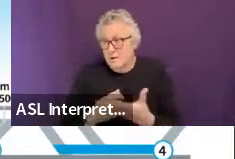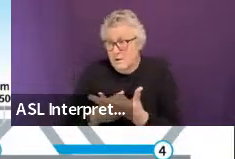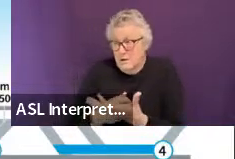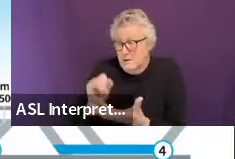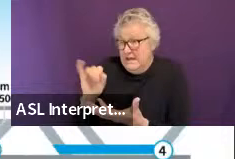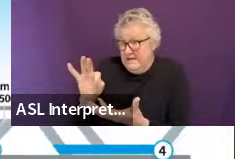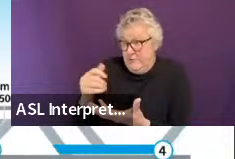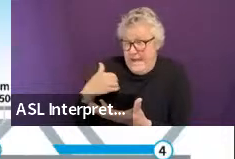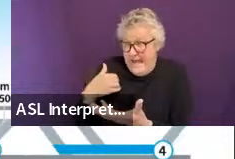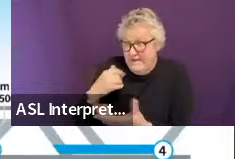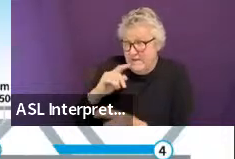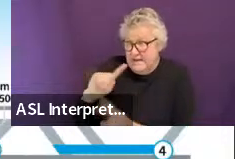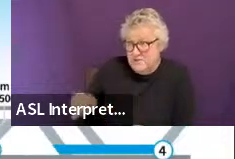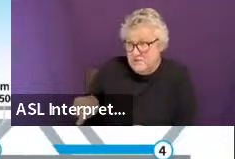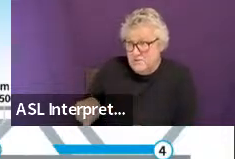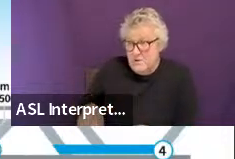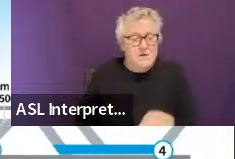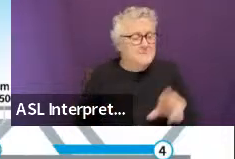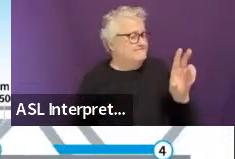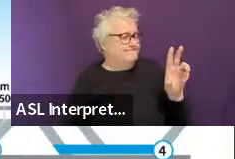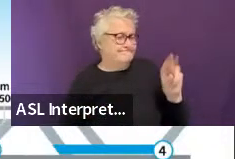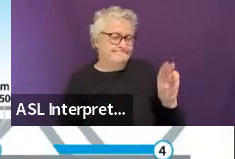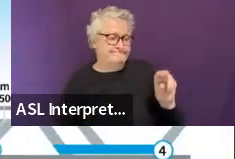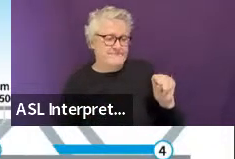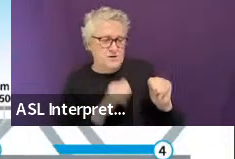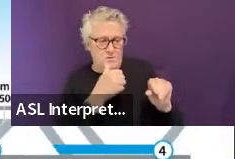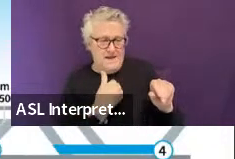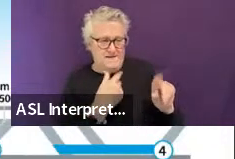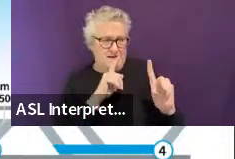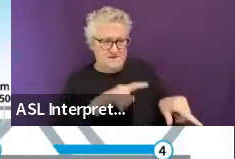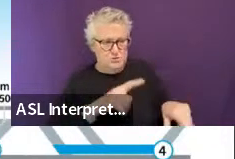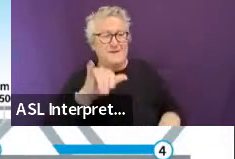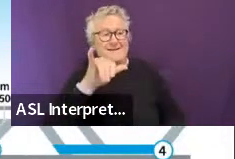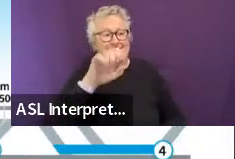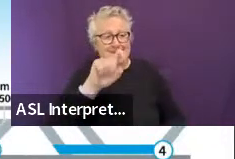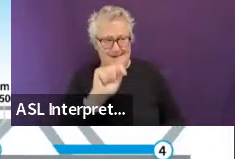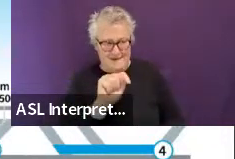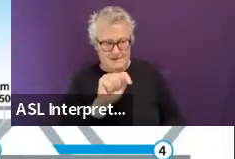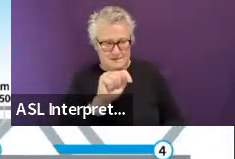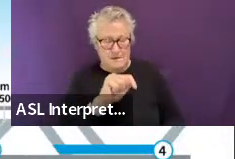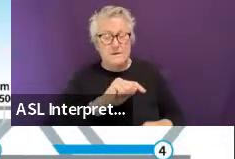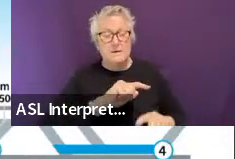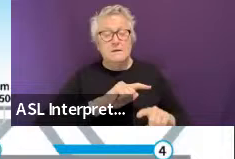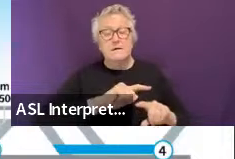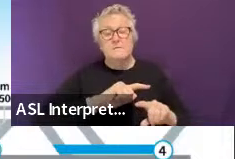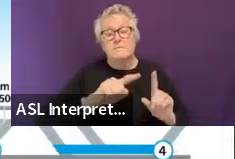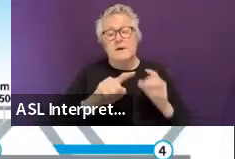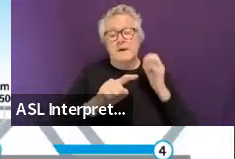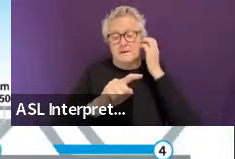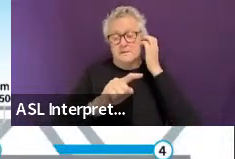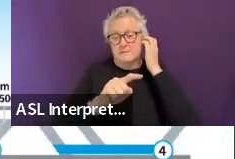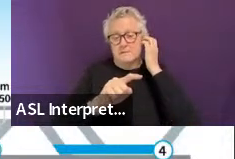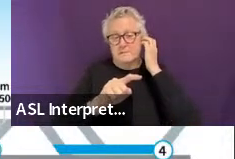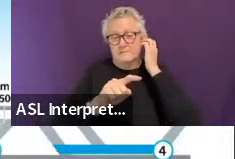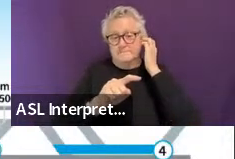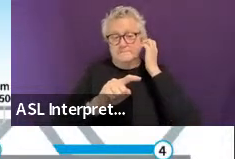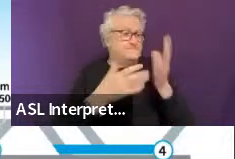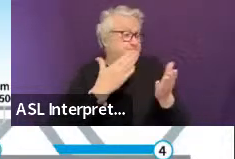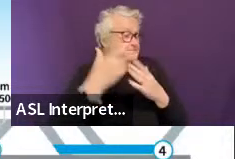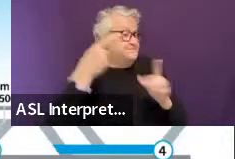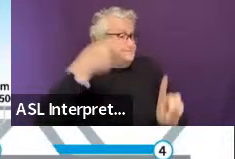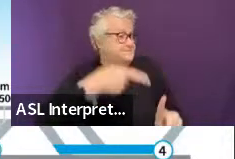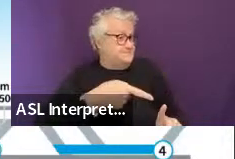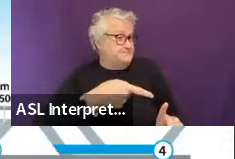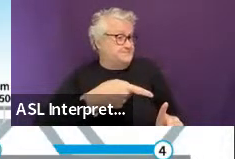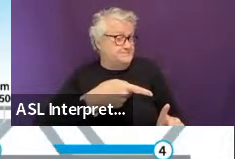yeah, I just I don't have the answer yet. I think there'll be, so the northbound. I mean, that's a very good point. And that